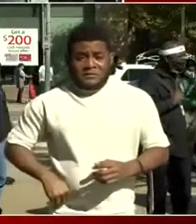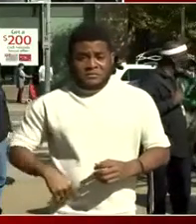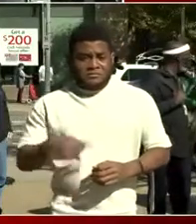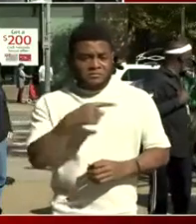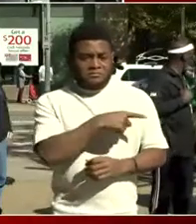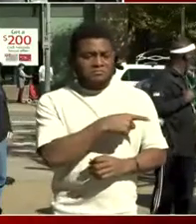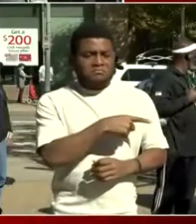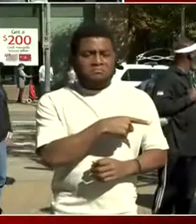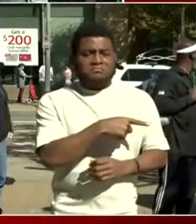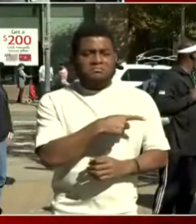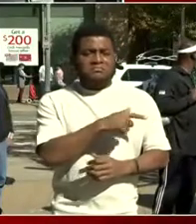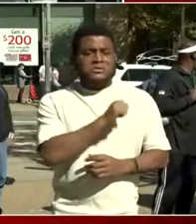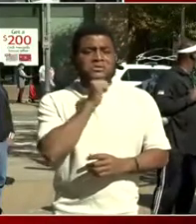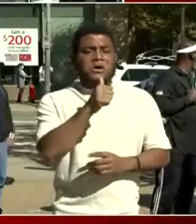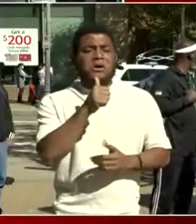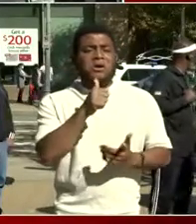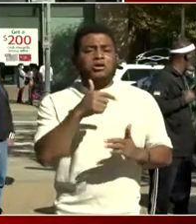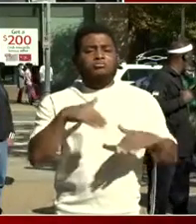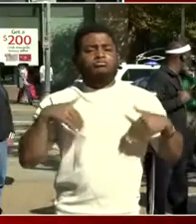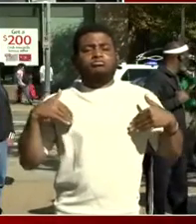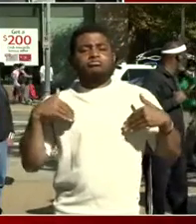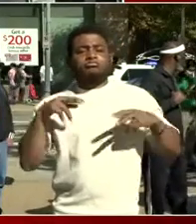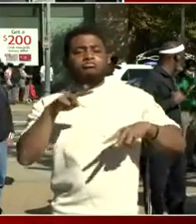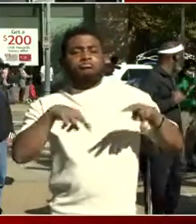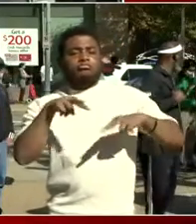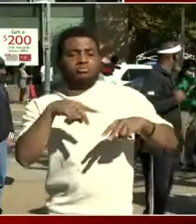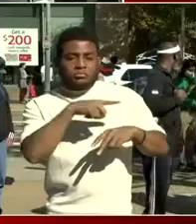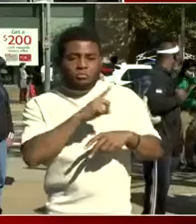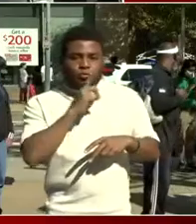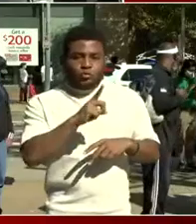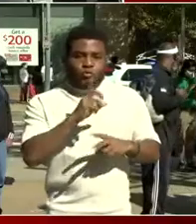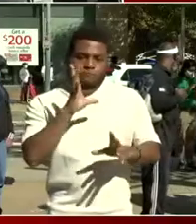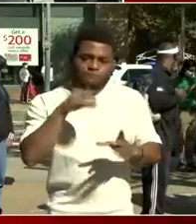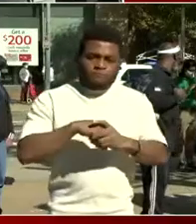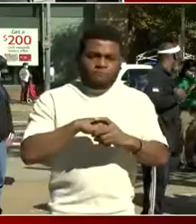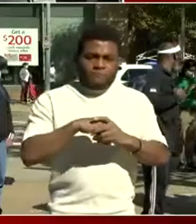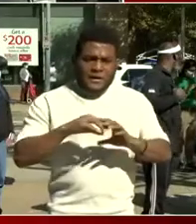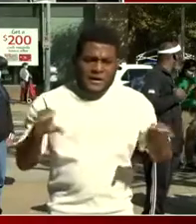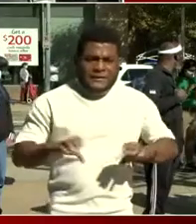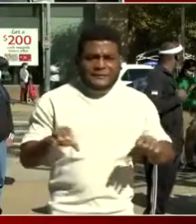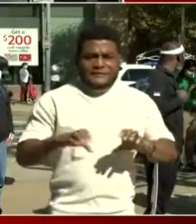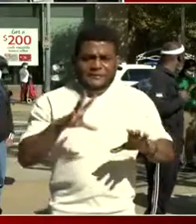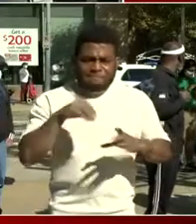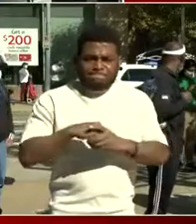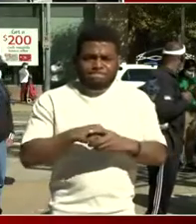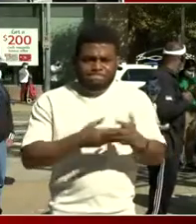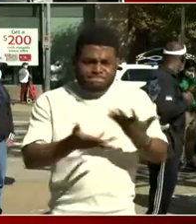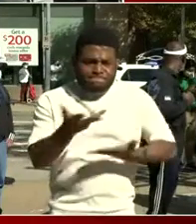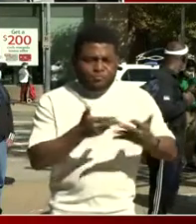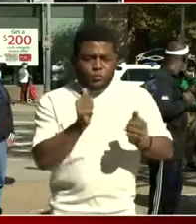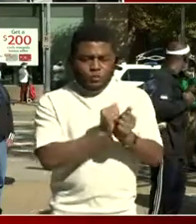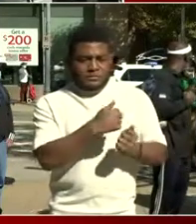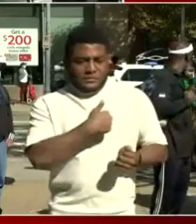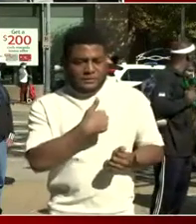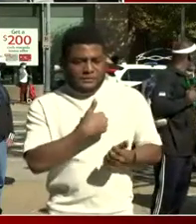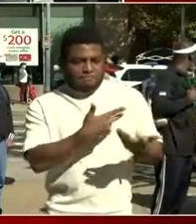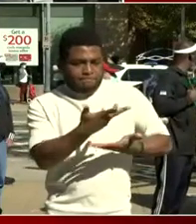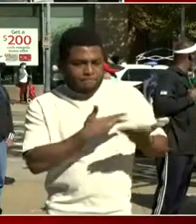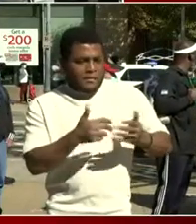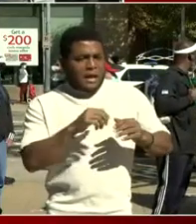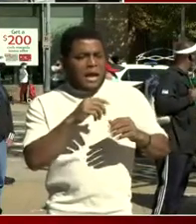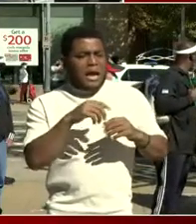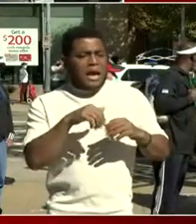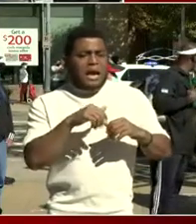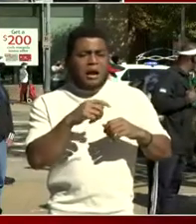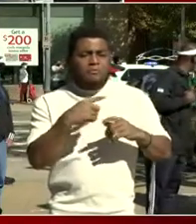safety from the sideline. She is actively engaged daily with me on public safety matters that happen in the community, that happen in the District